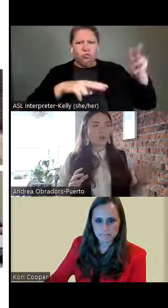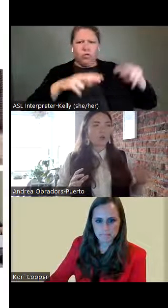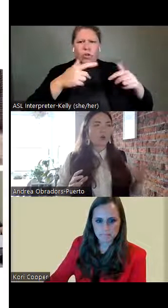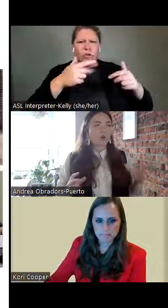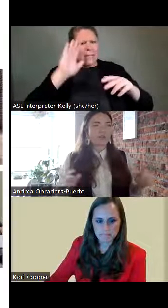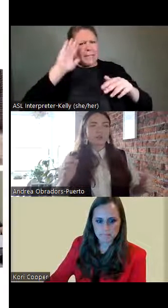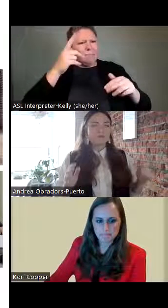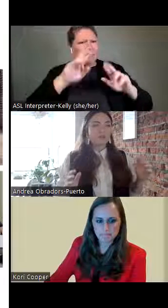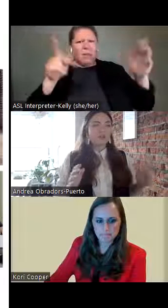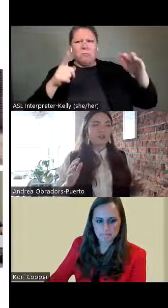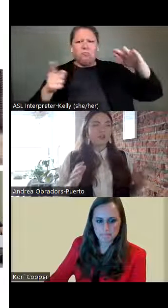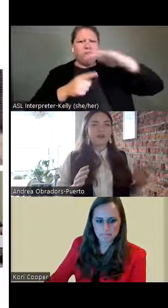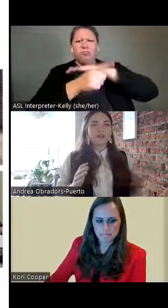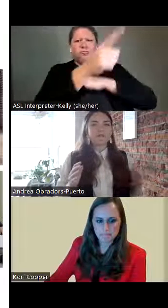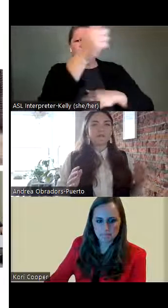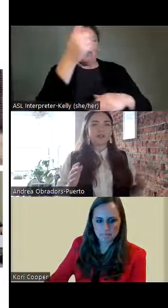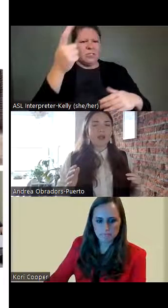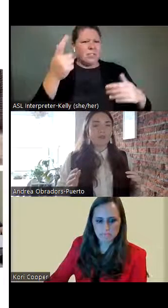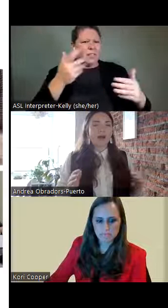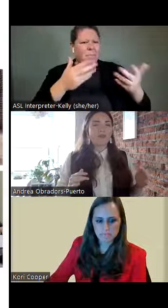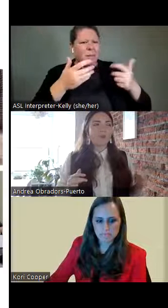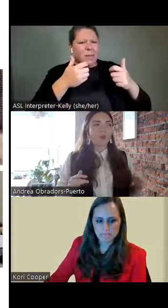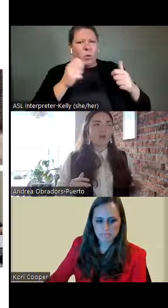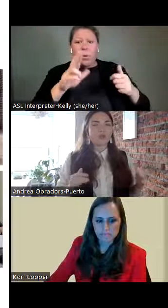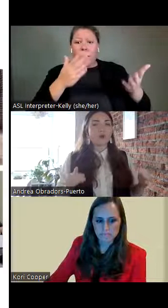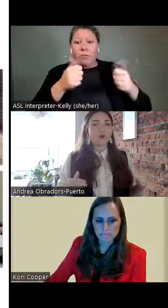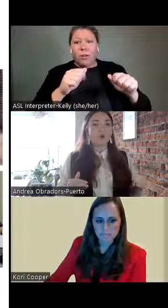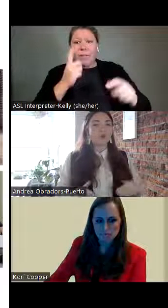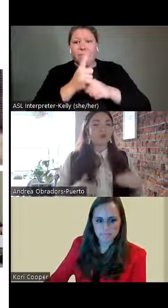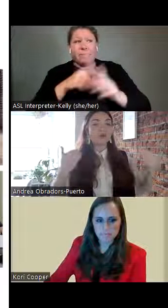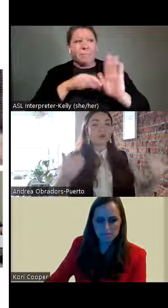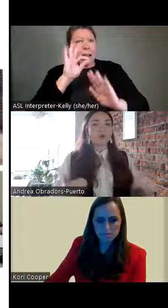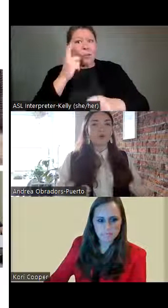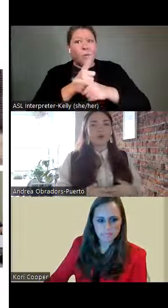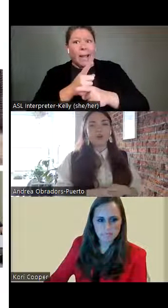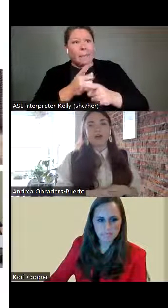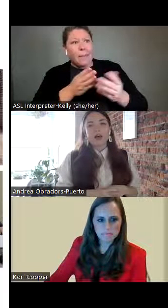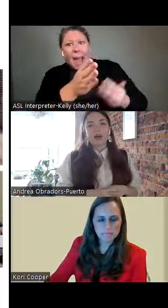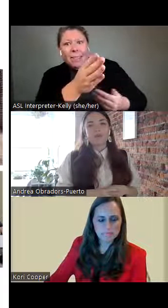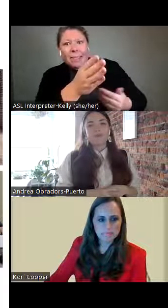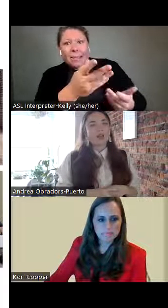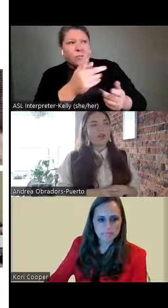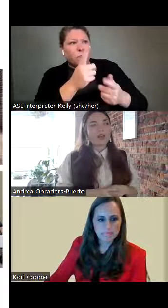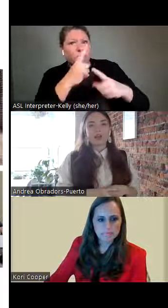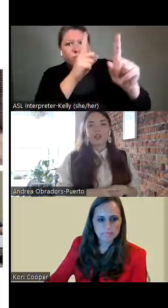go somewhere, maybe trying to find the right path, the right way to go to their goal.